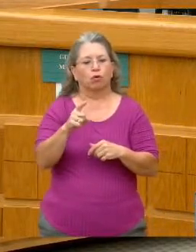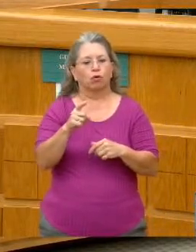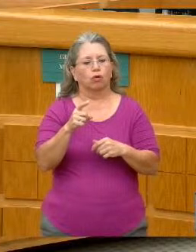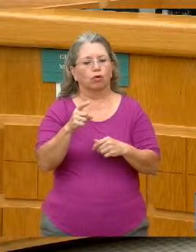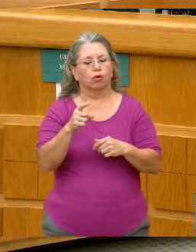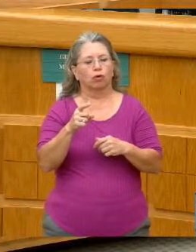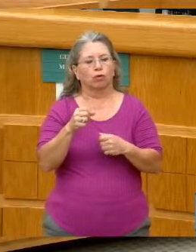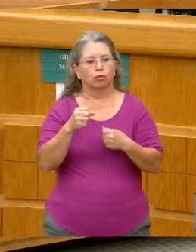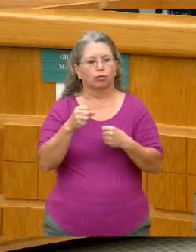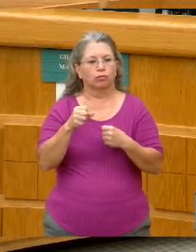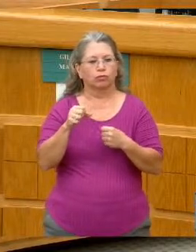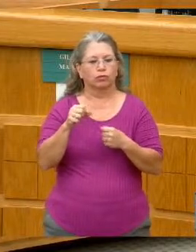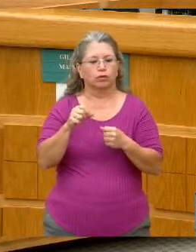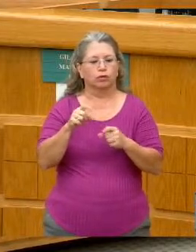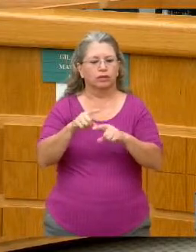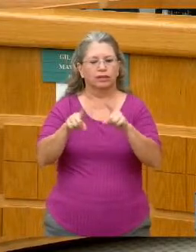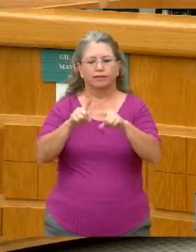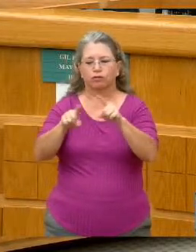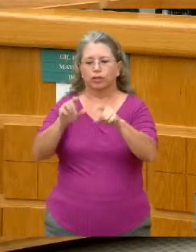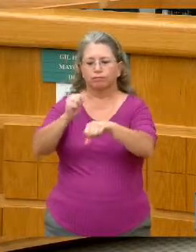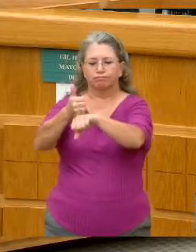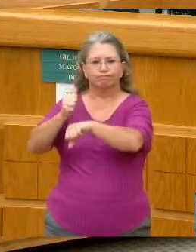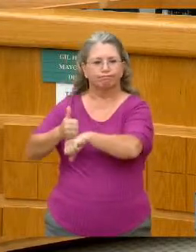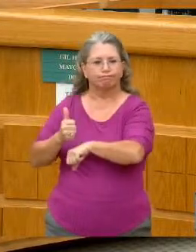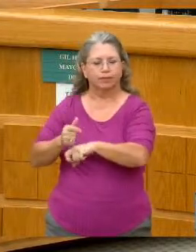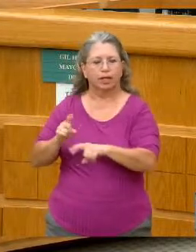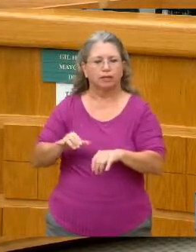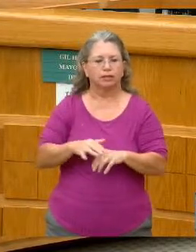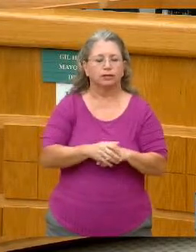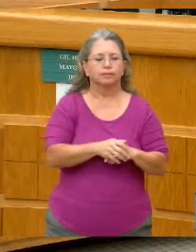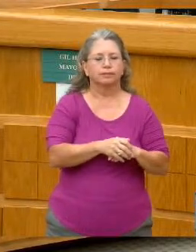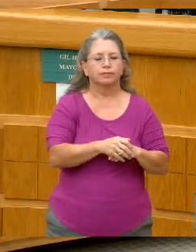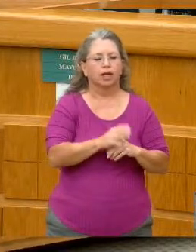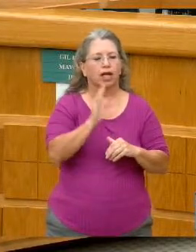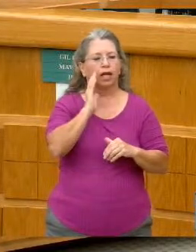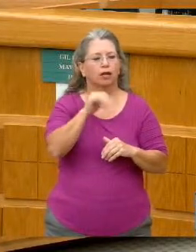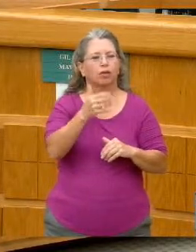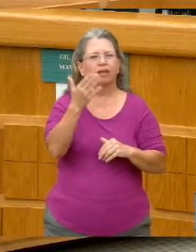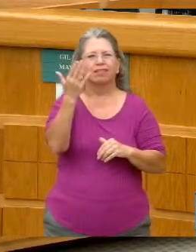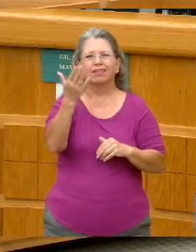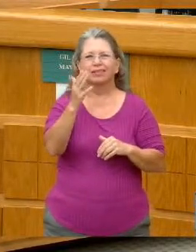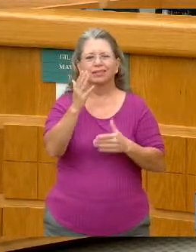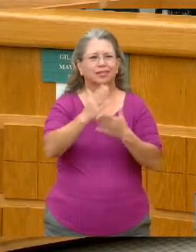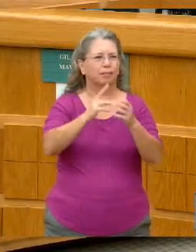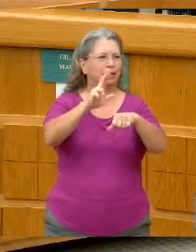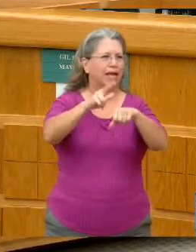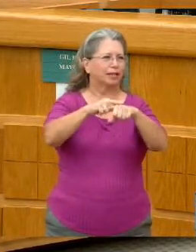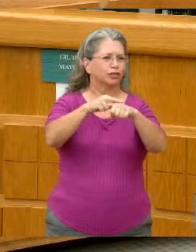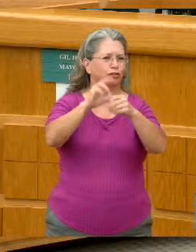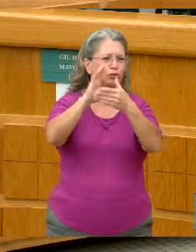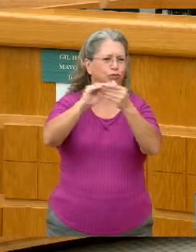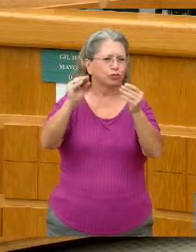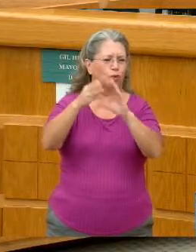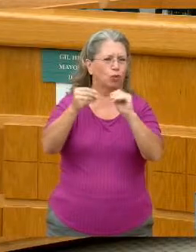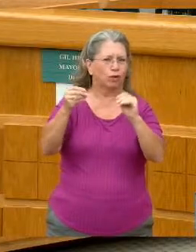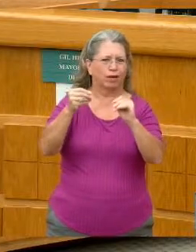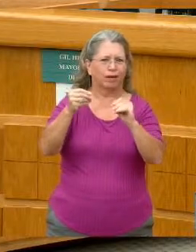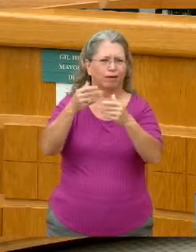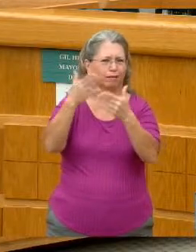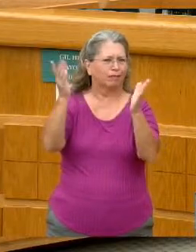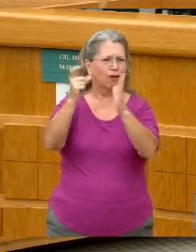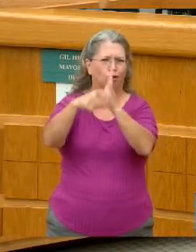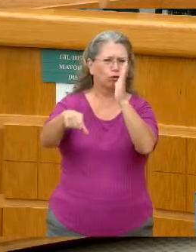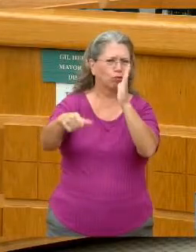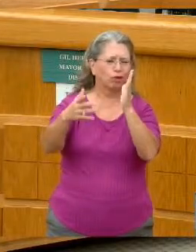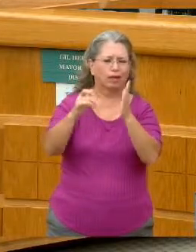about 21 tests per day. And I know that there's a national story out there that Texas is testing less. To the